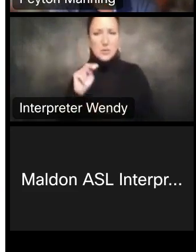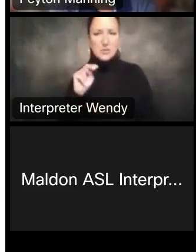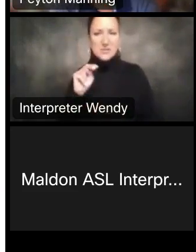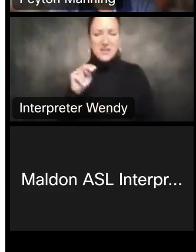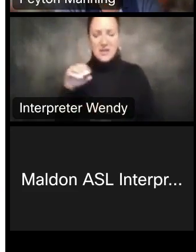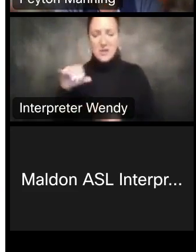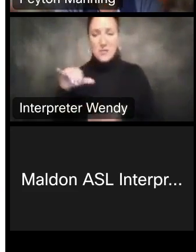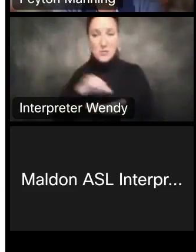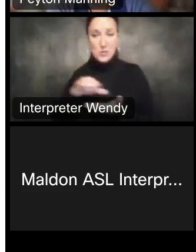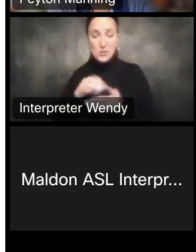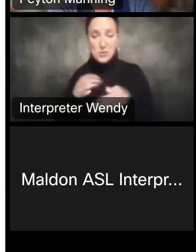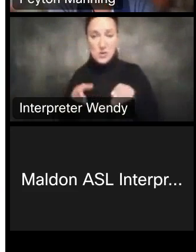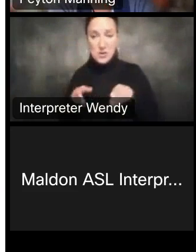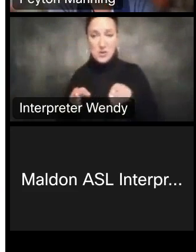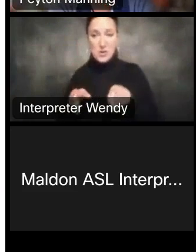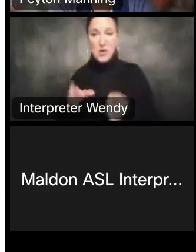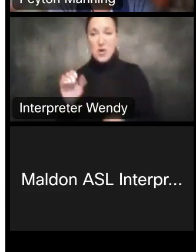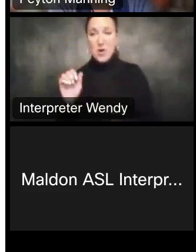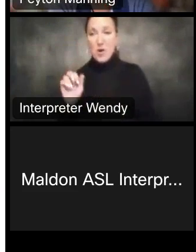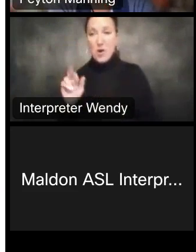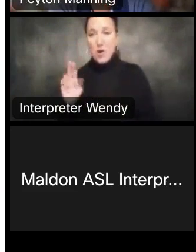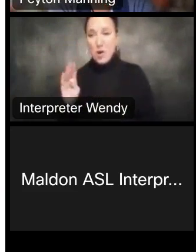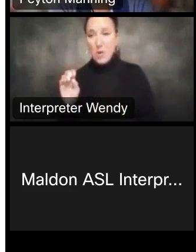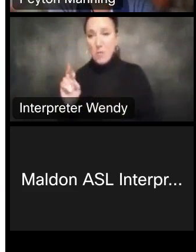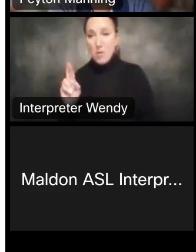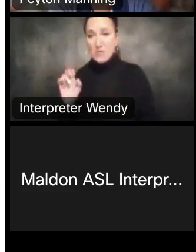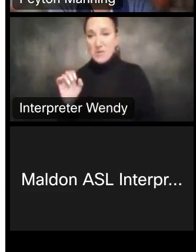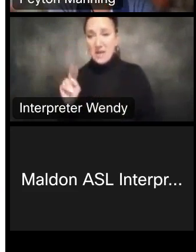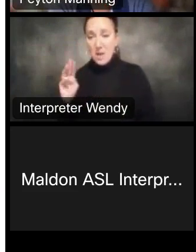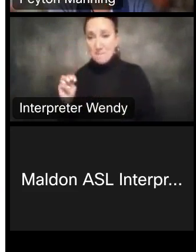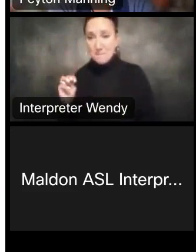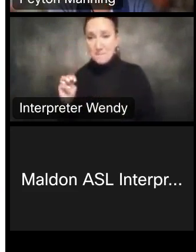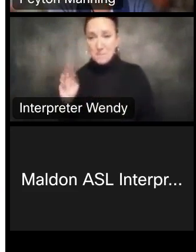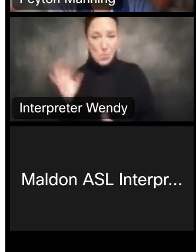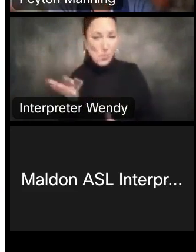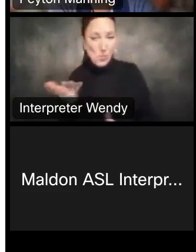the Arboretum. Can you provide details on that?